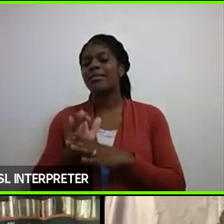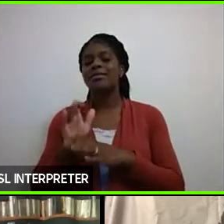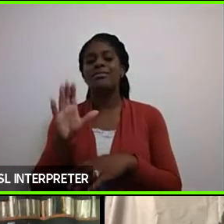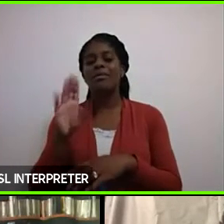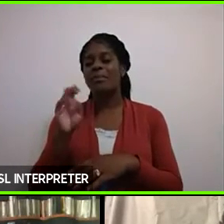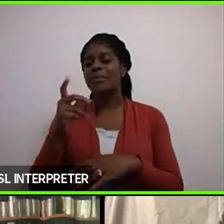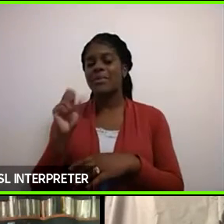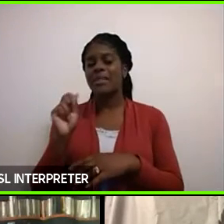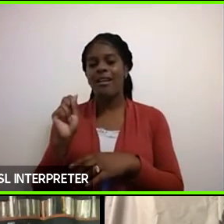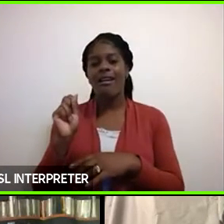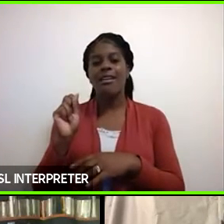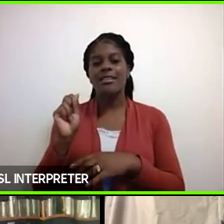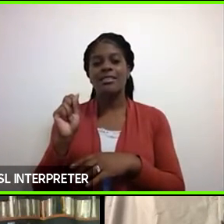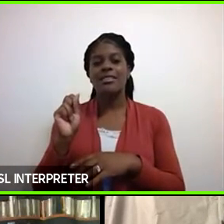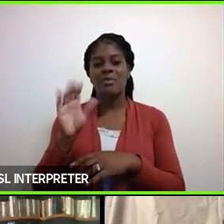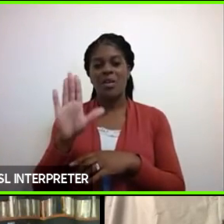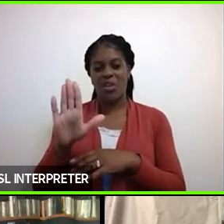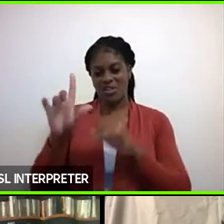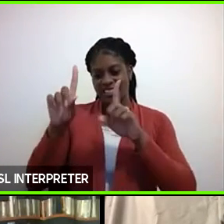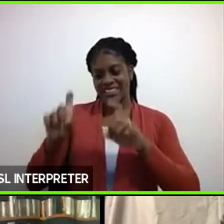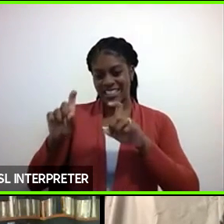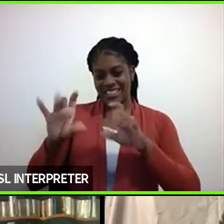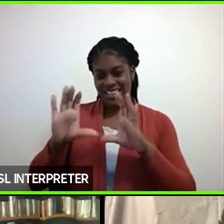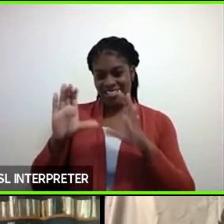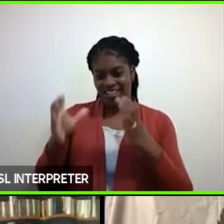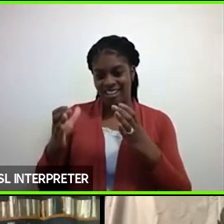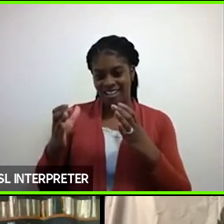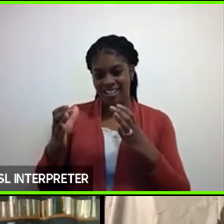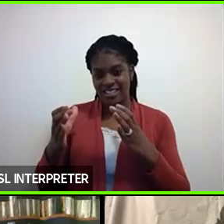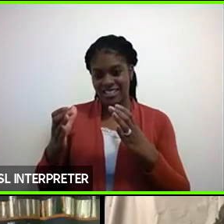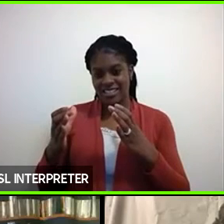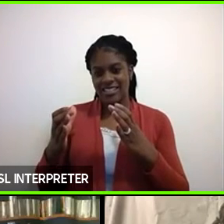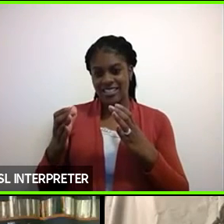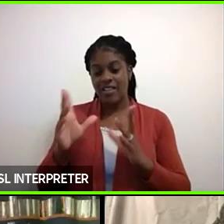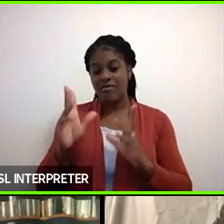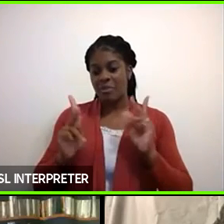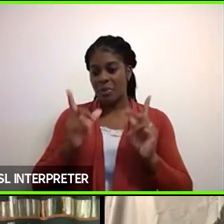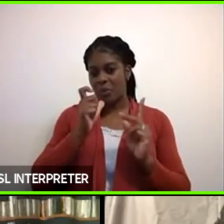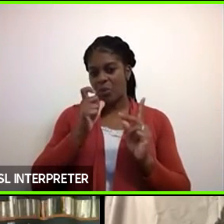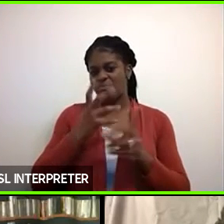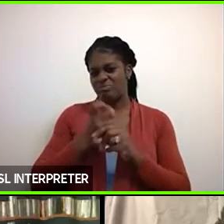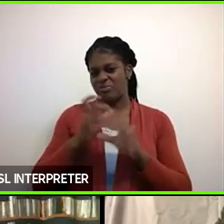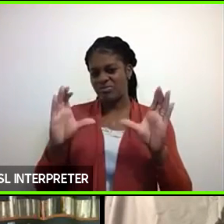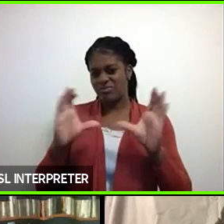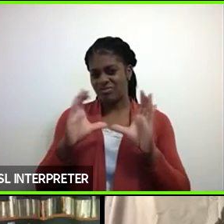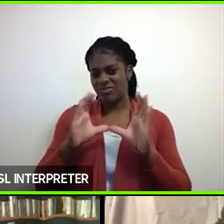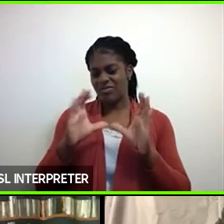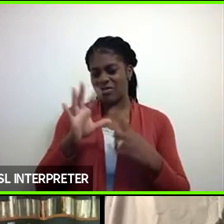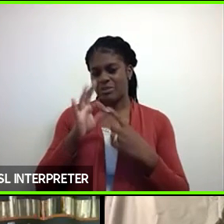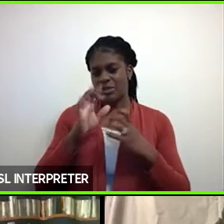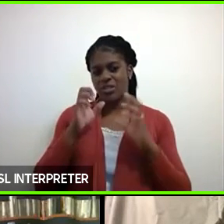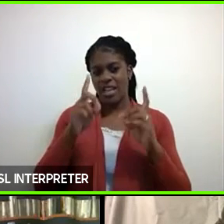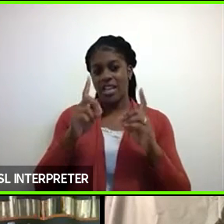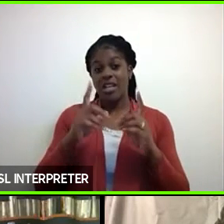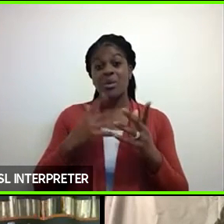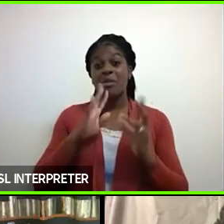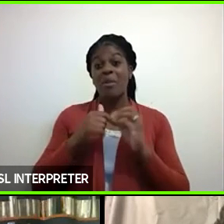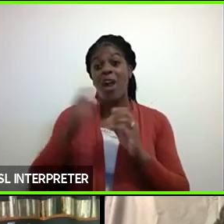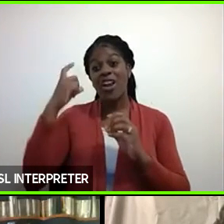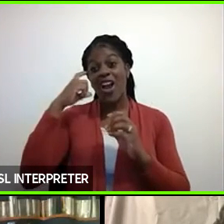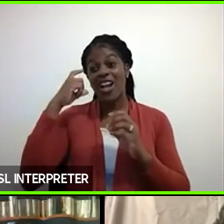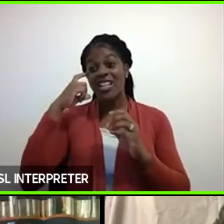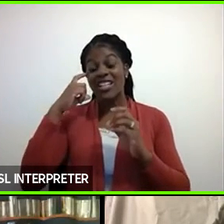her testing class for those who are getting their certification special ed. So I go in and talk about cognitive testing, and they're